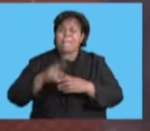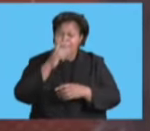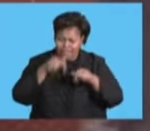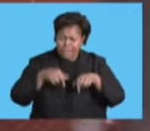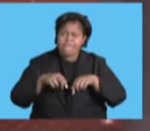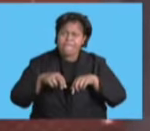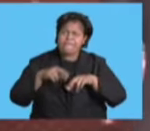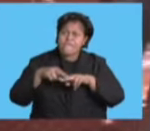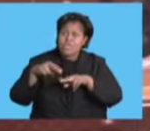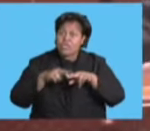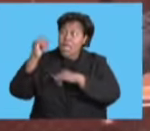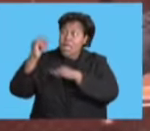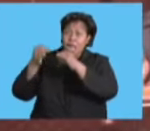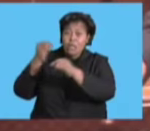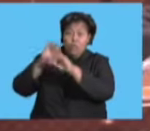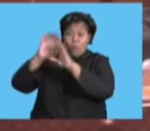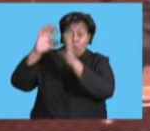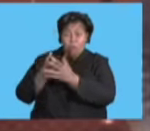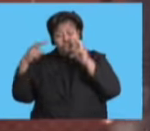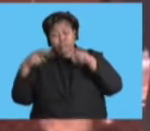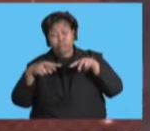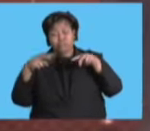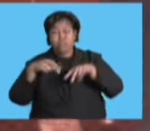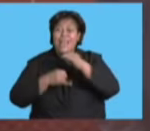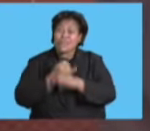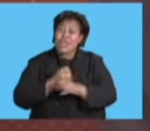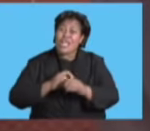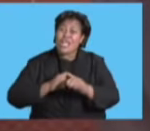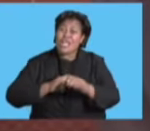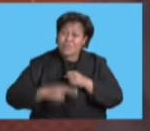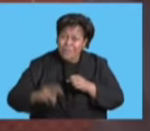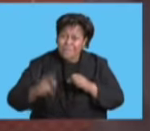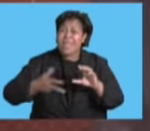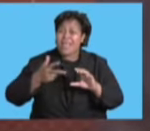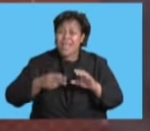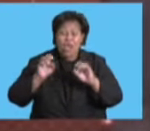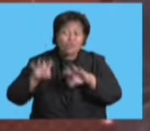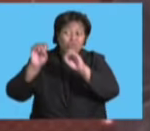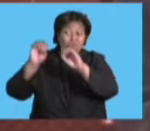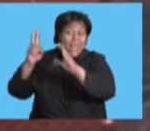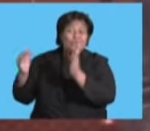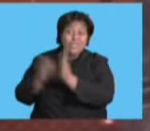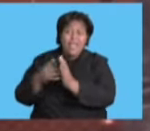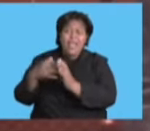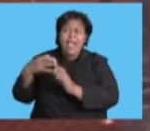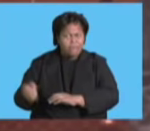it. International news media, particularly in Australia and New Zealand, have carried major news stories on